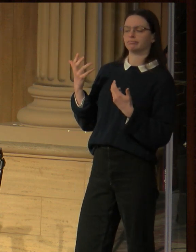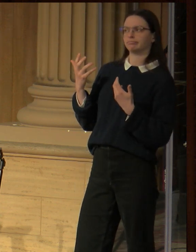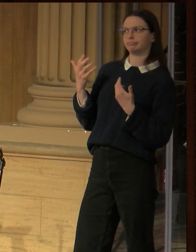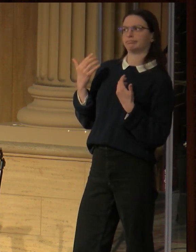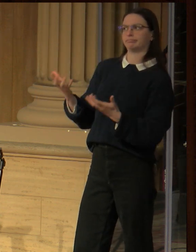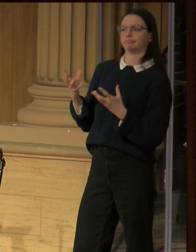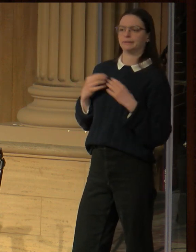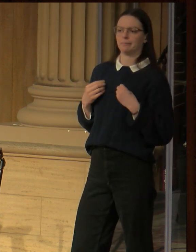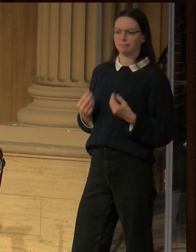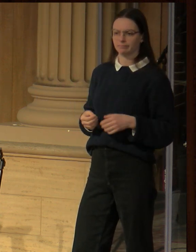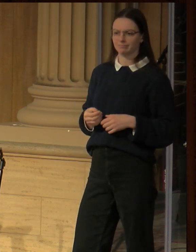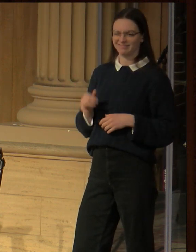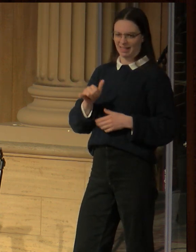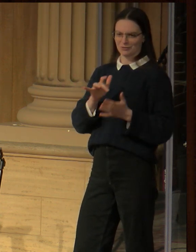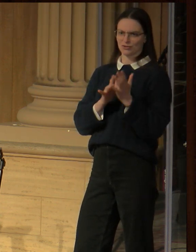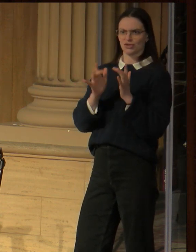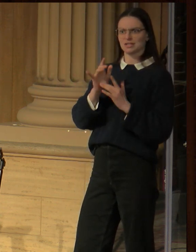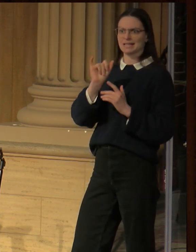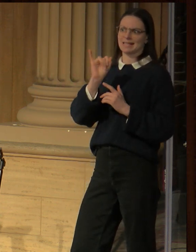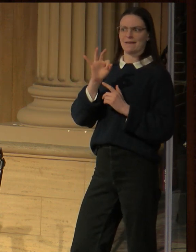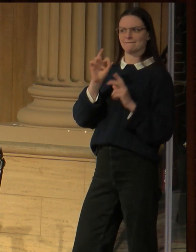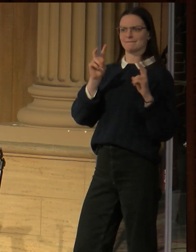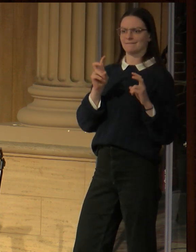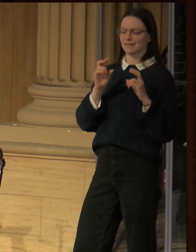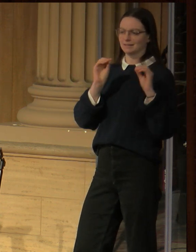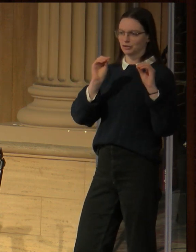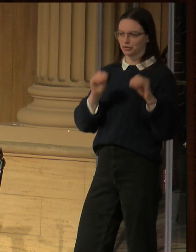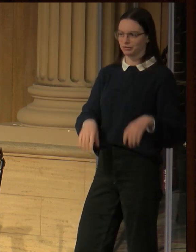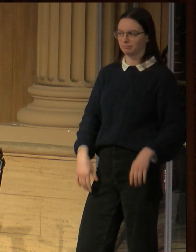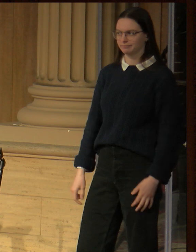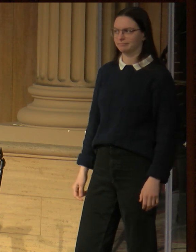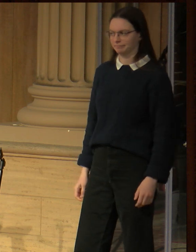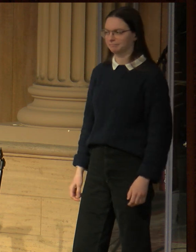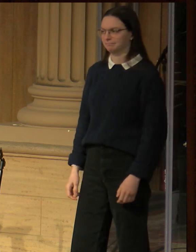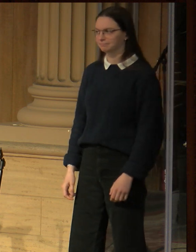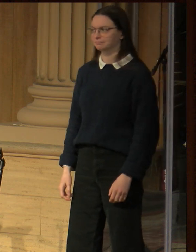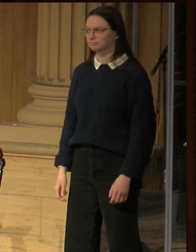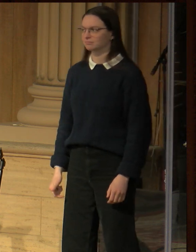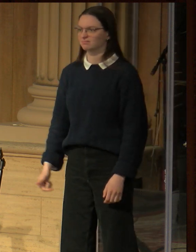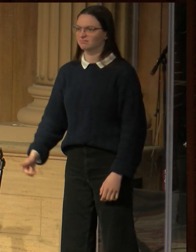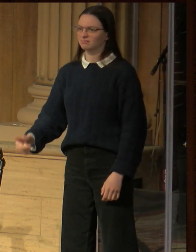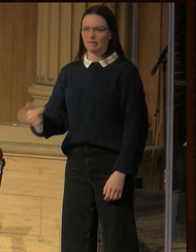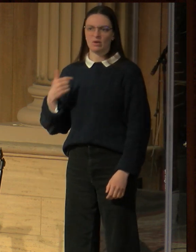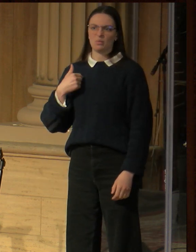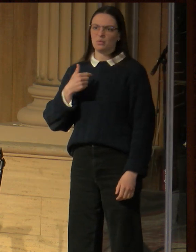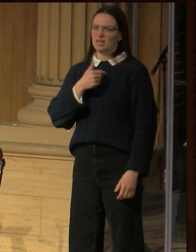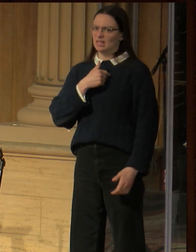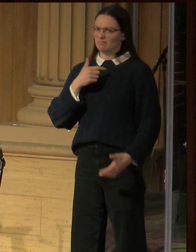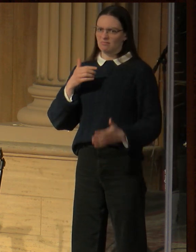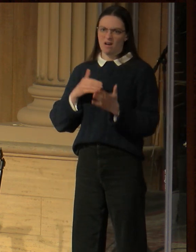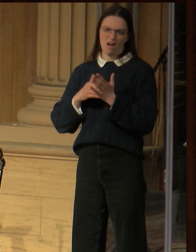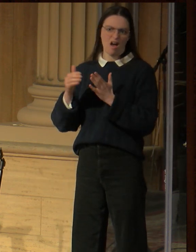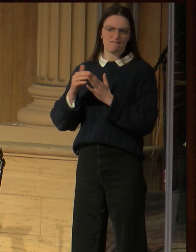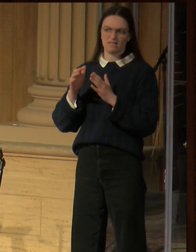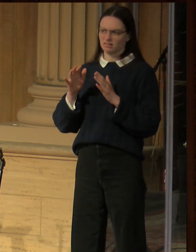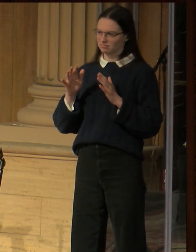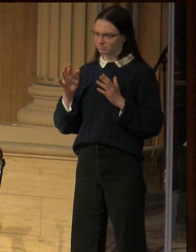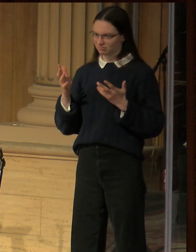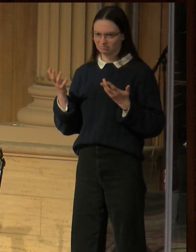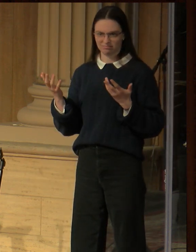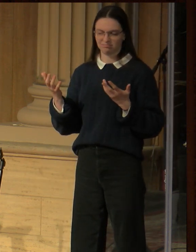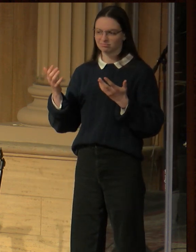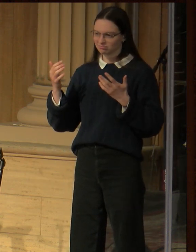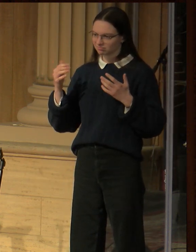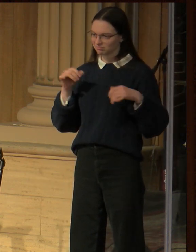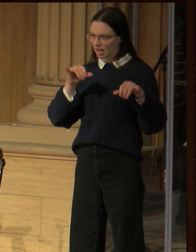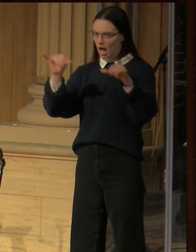It's Jesus if teaching. We do this in all kinds of ways, and we do it across the political spectrum. A couple